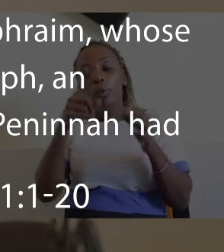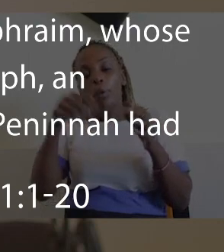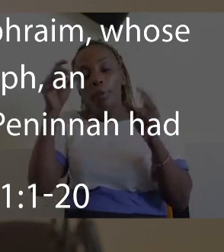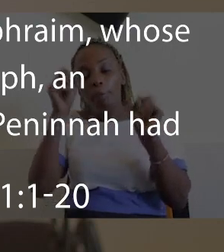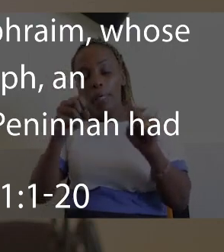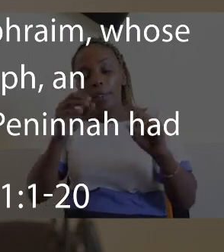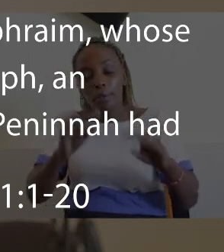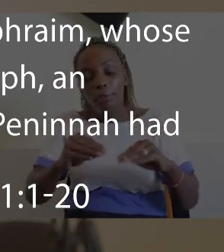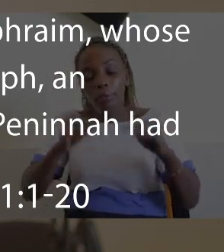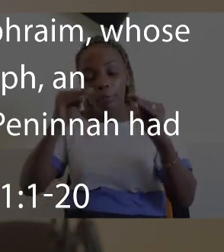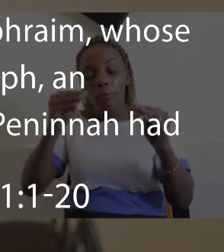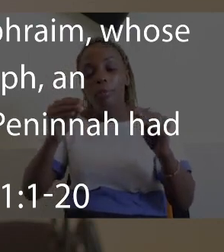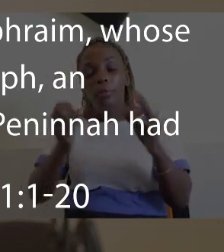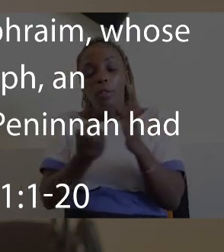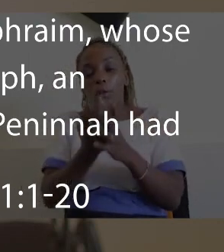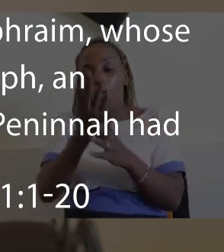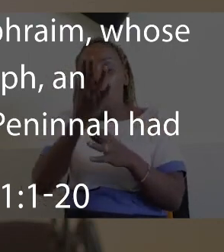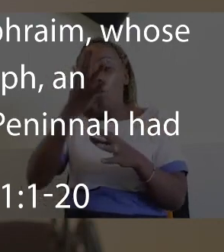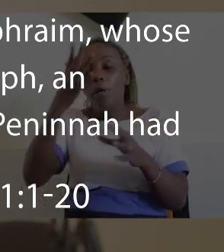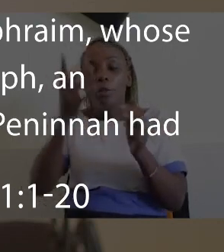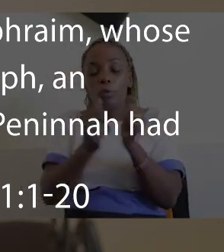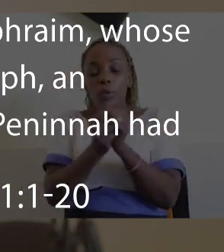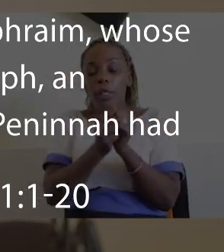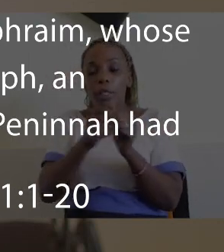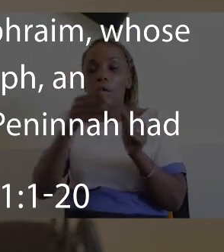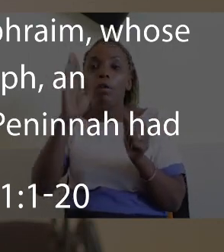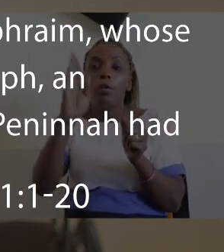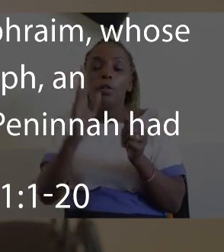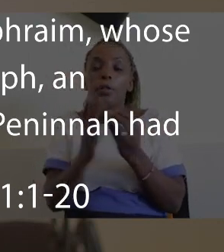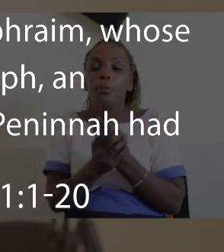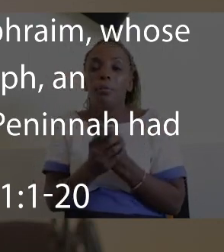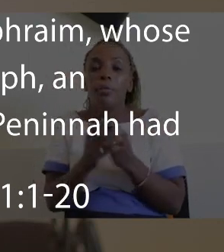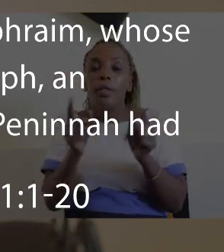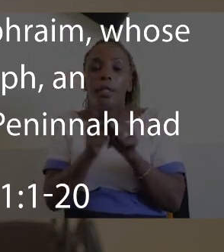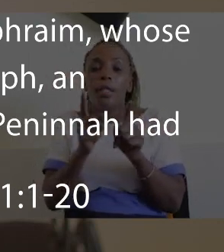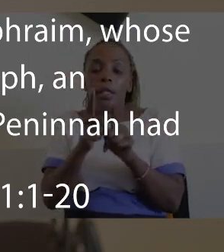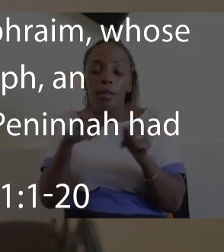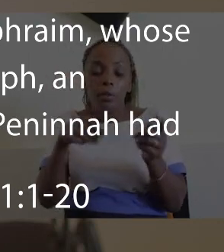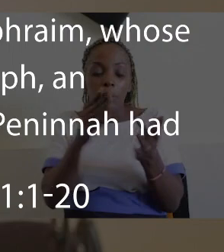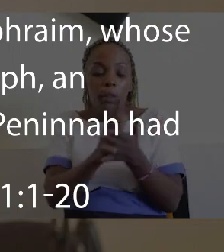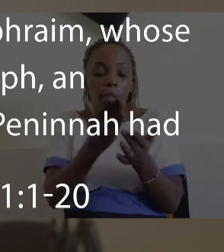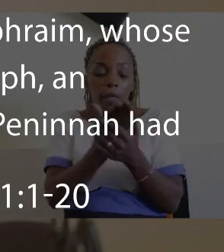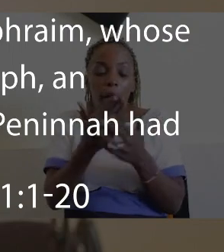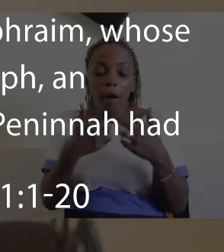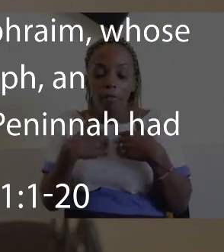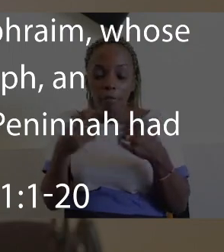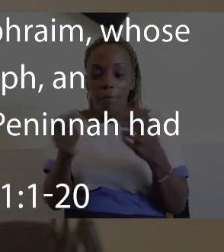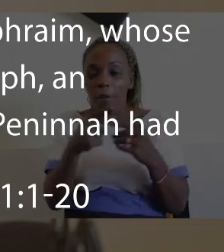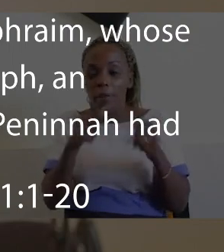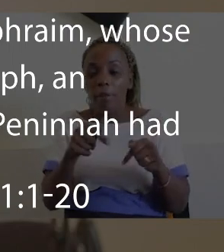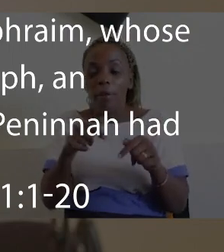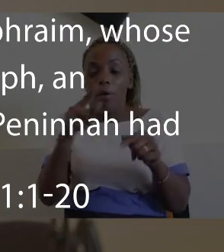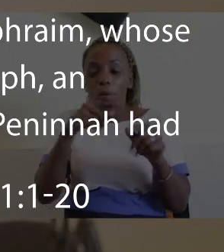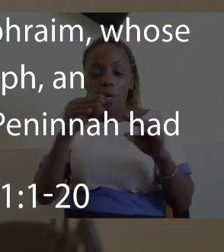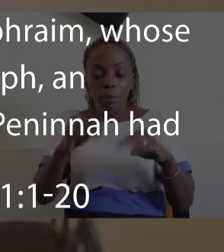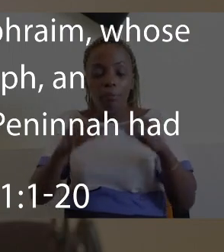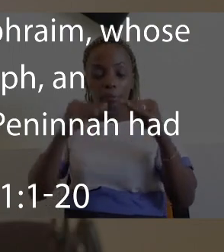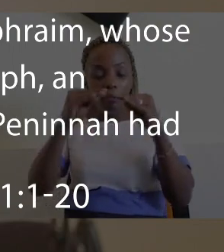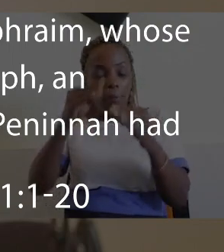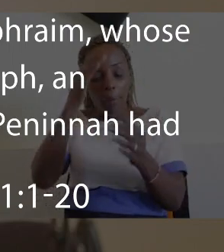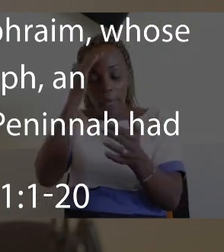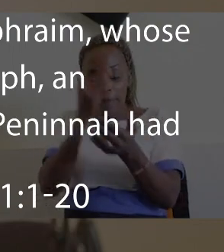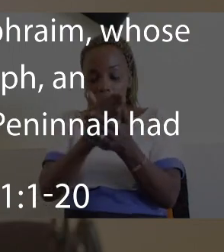soaring and going with God. As we have shared this month, we are soaring in believing